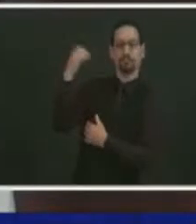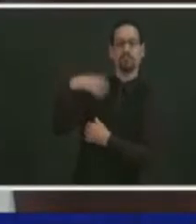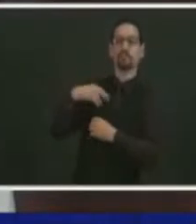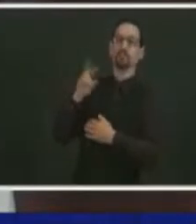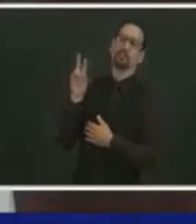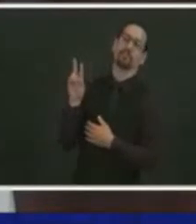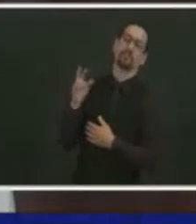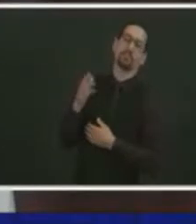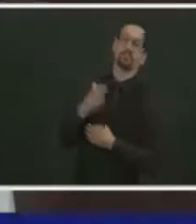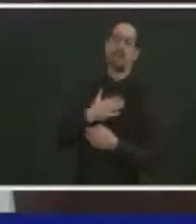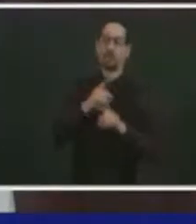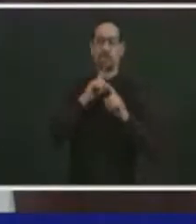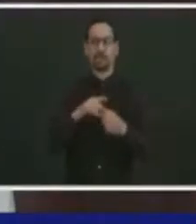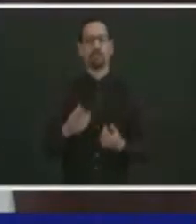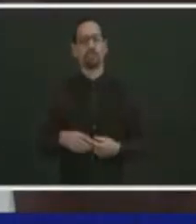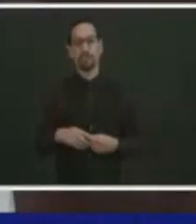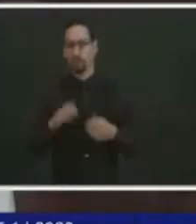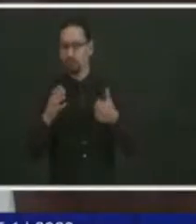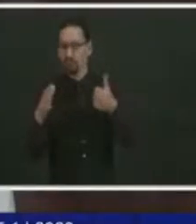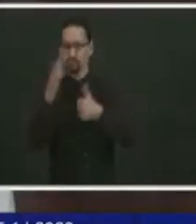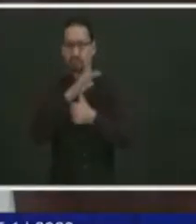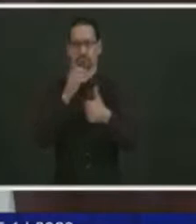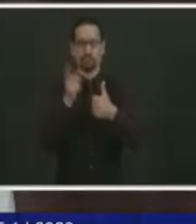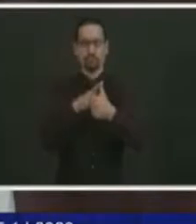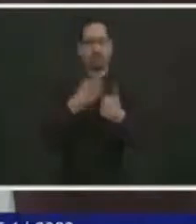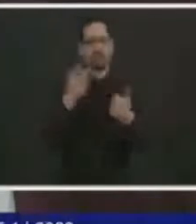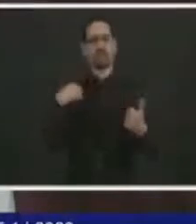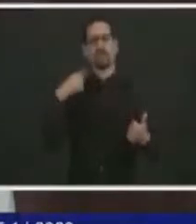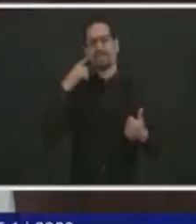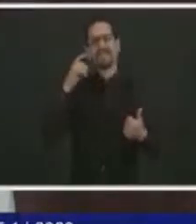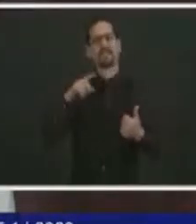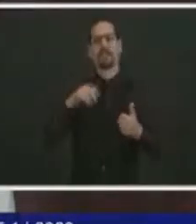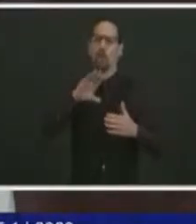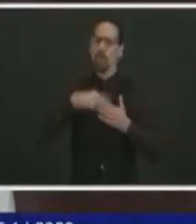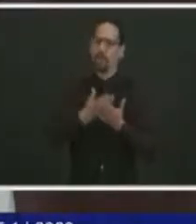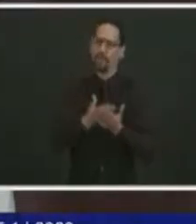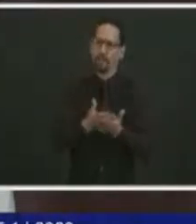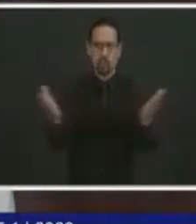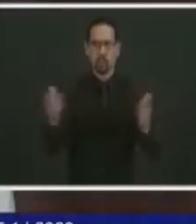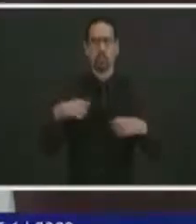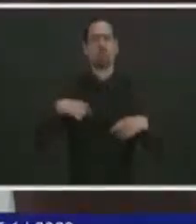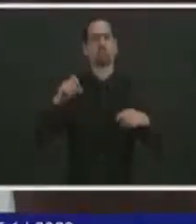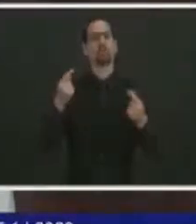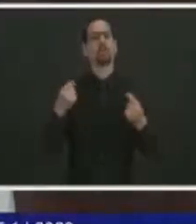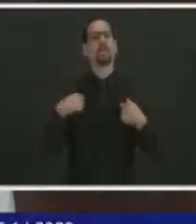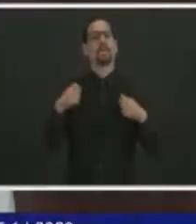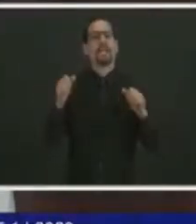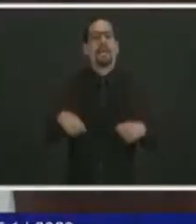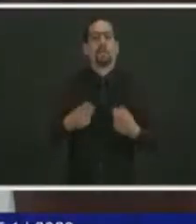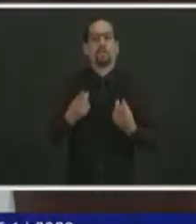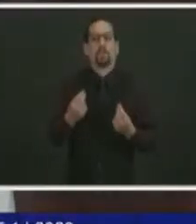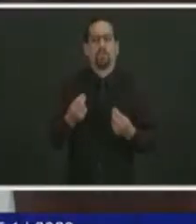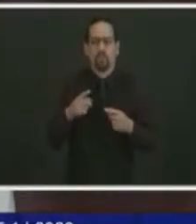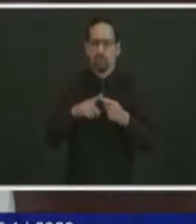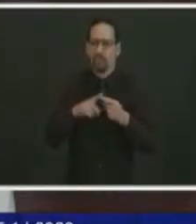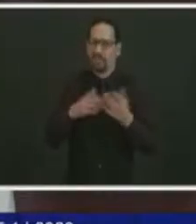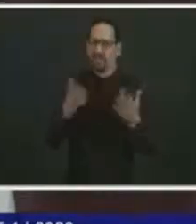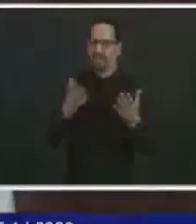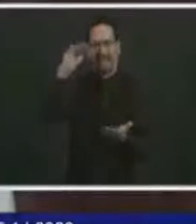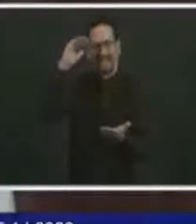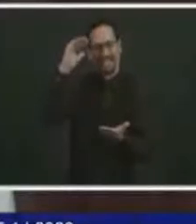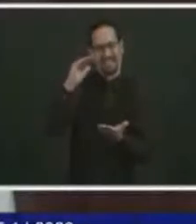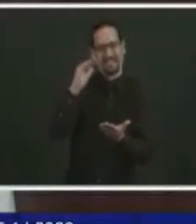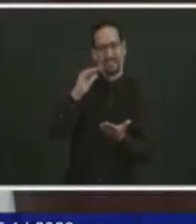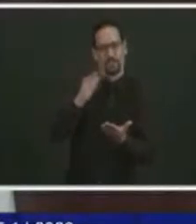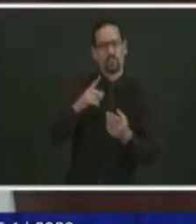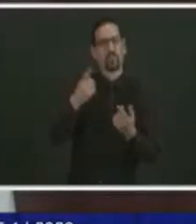number one, I think we need to do, all of us need to do whatever we can to ratchet down the violence